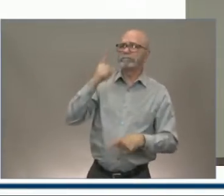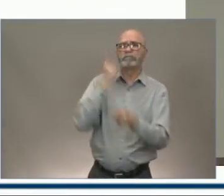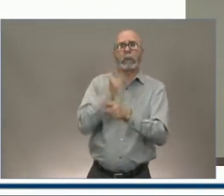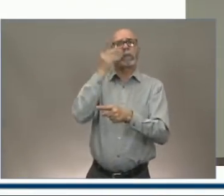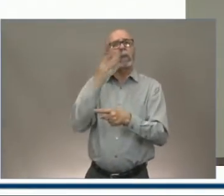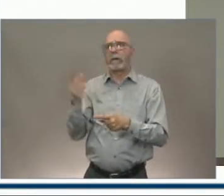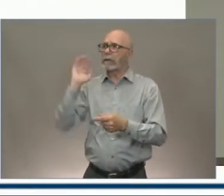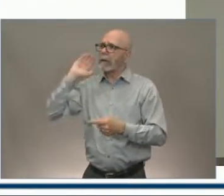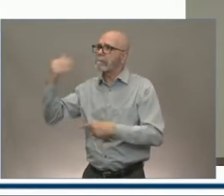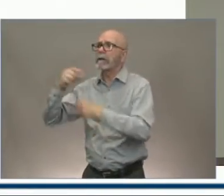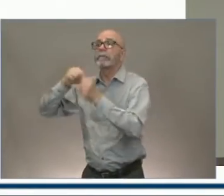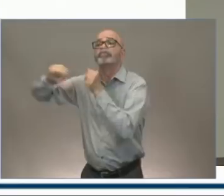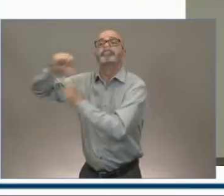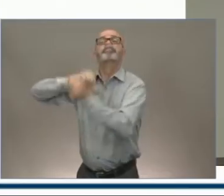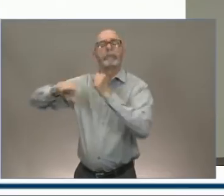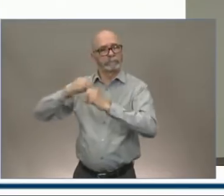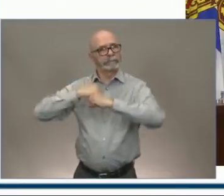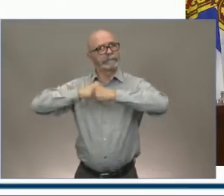this pandemic. Premier.